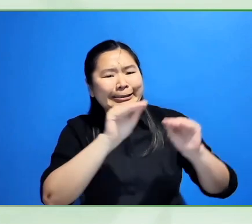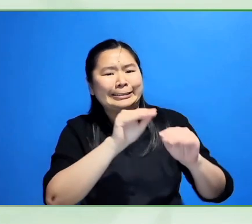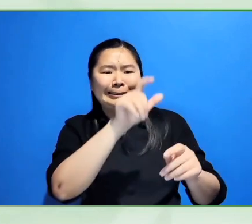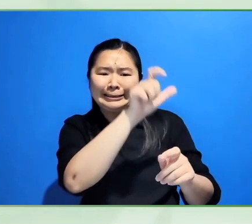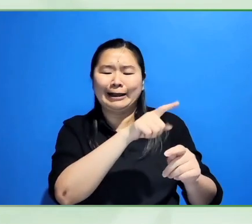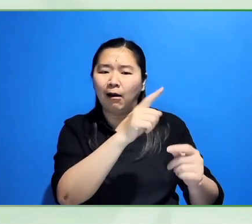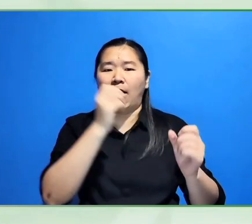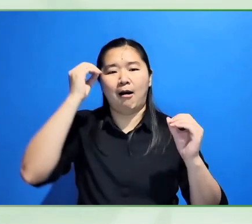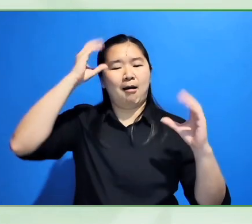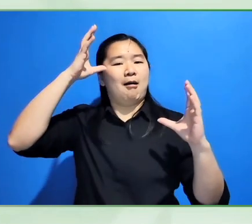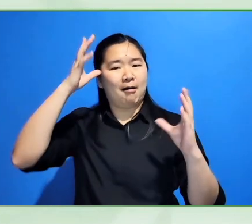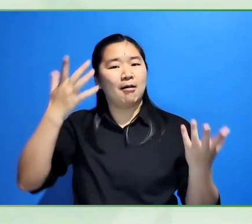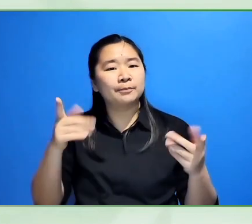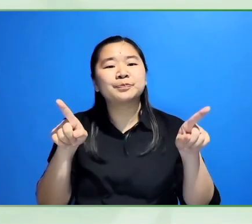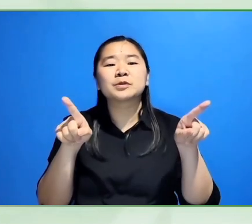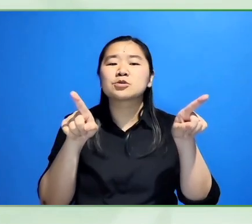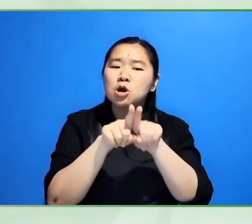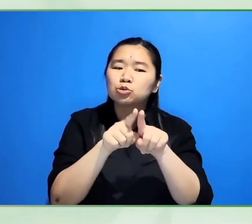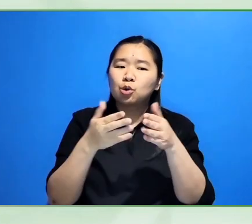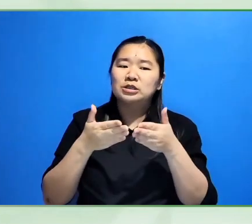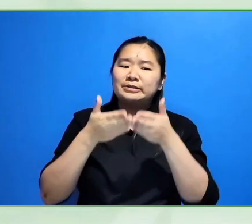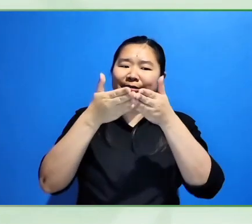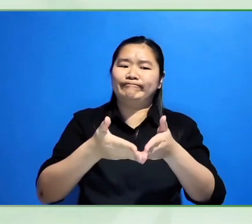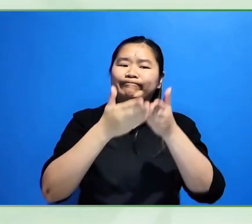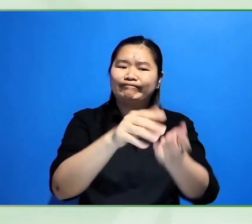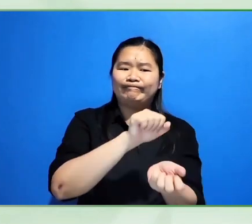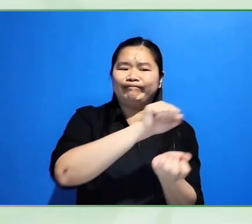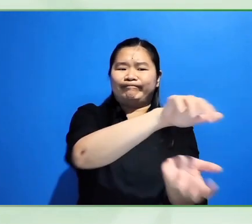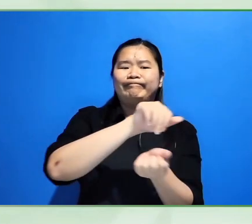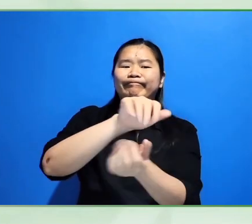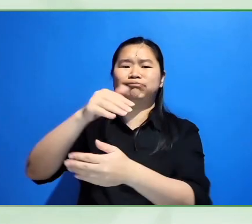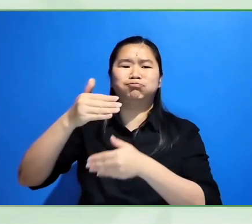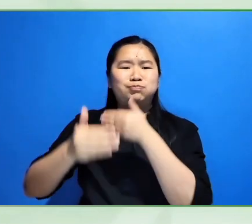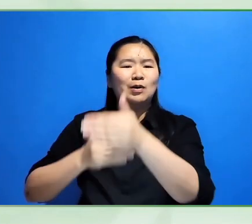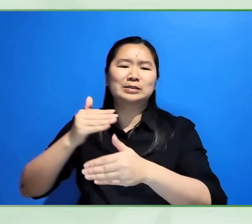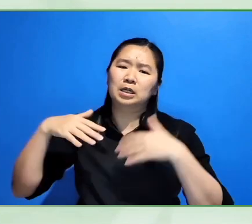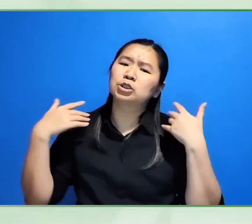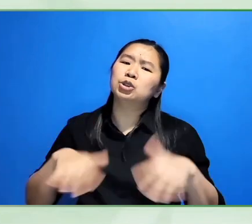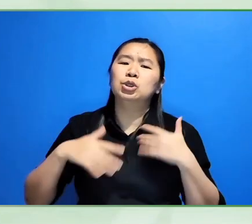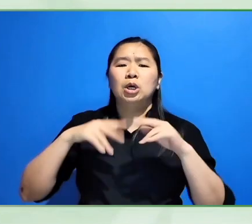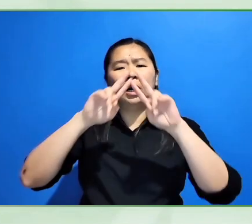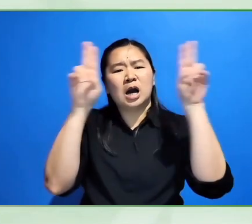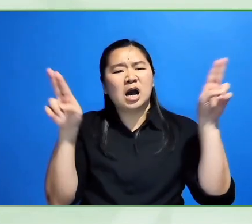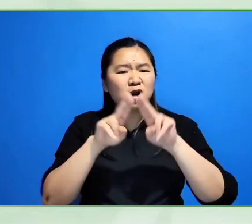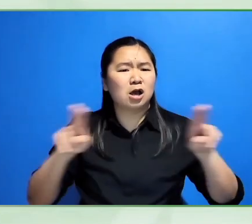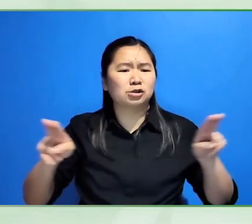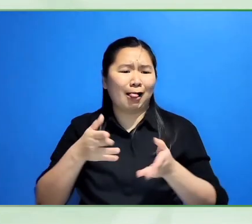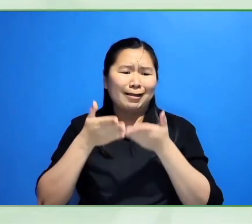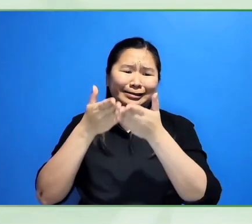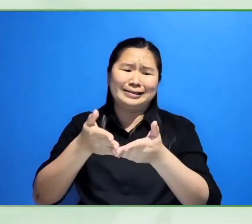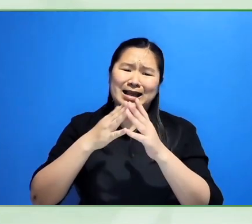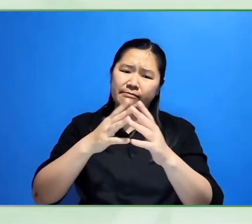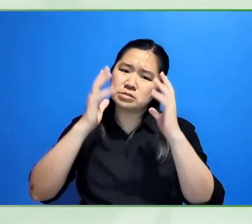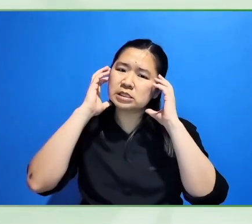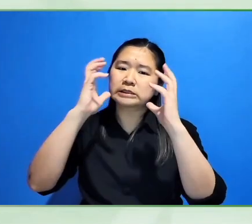say that continues to be an area that we want to improve on. And the fact that these components are